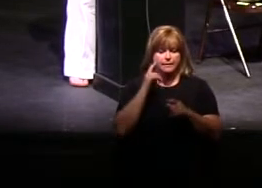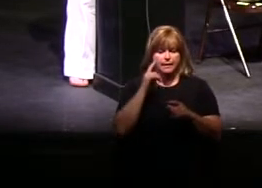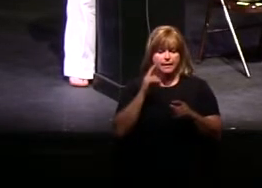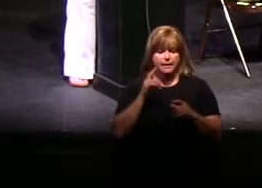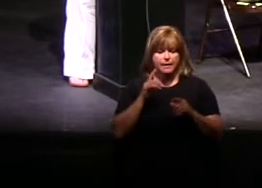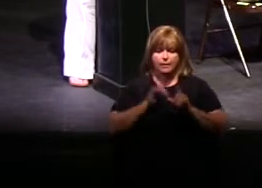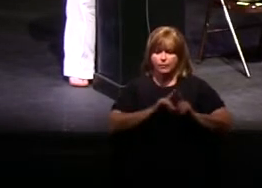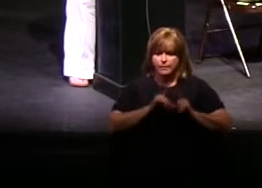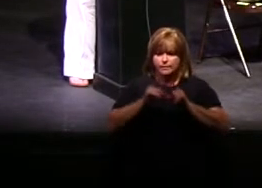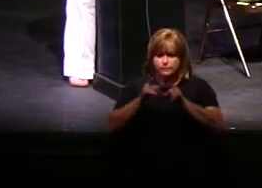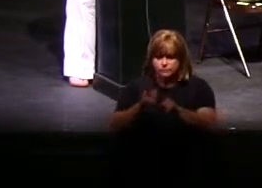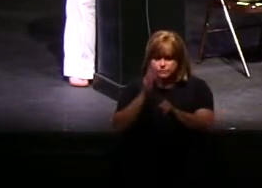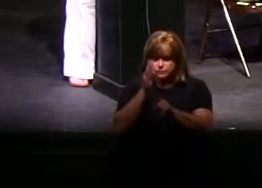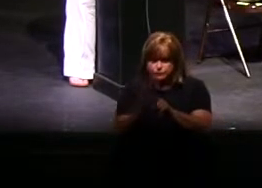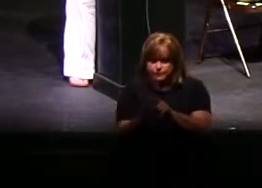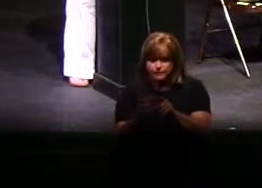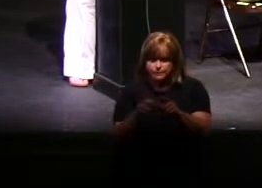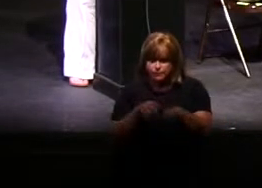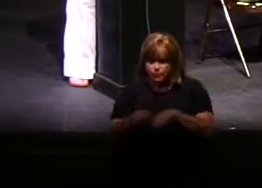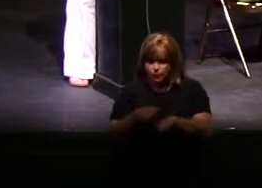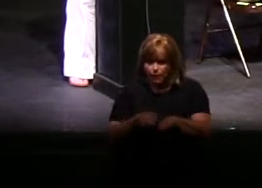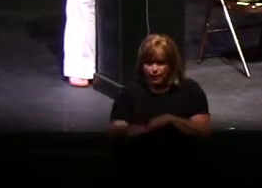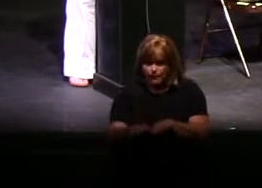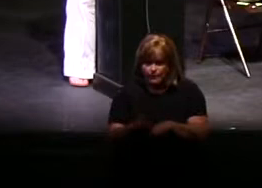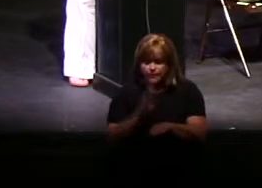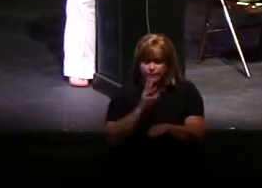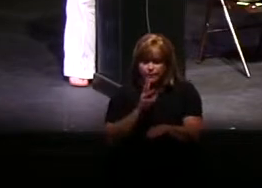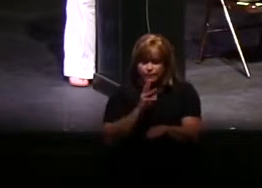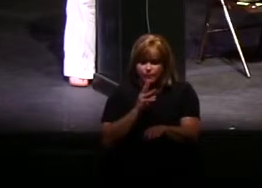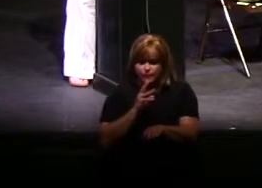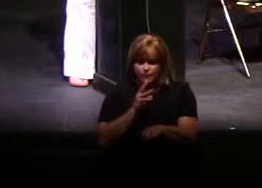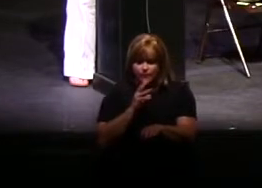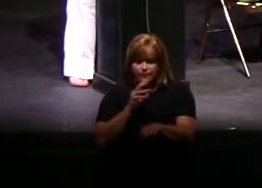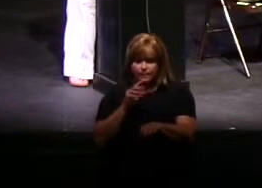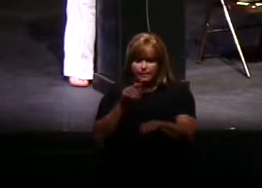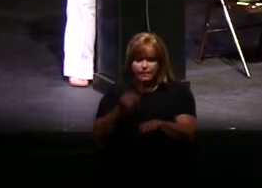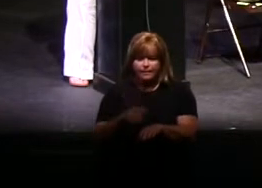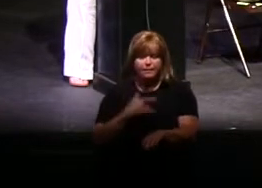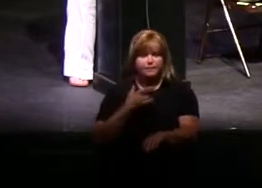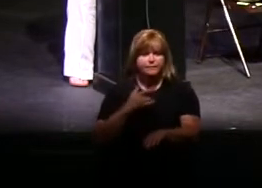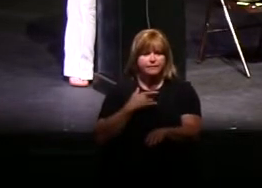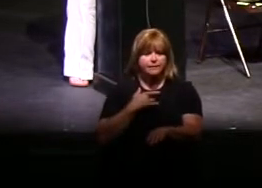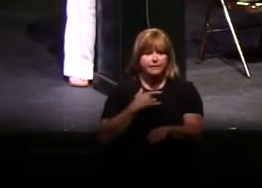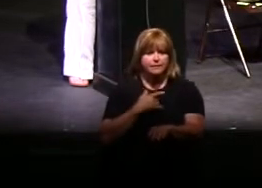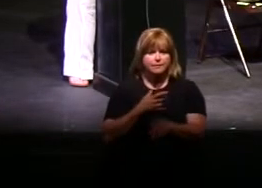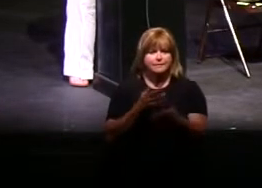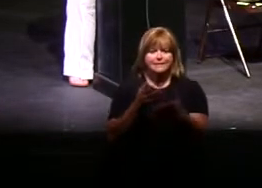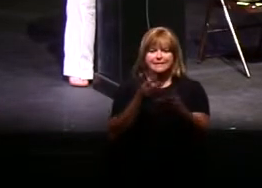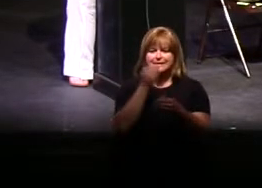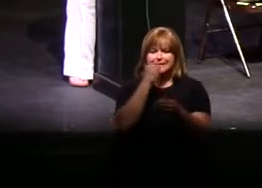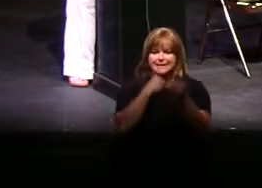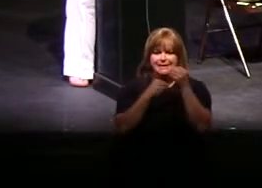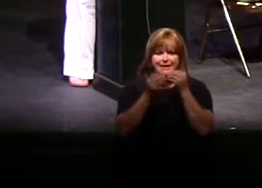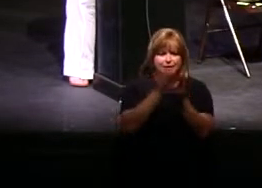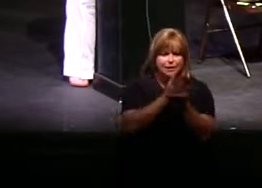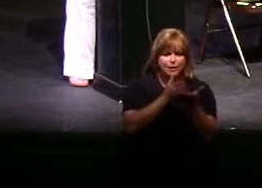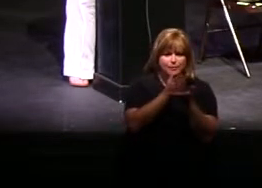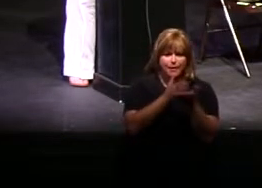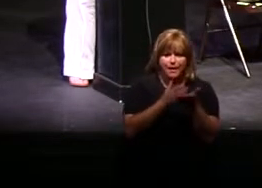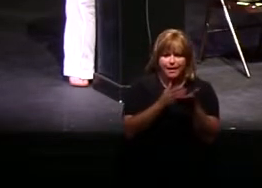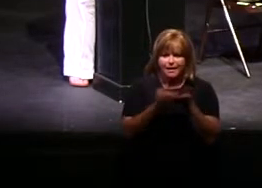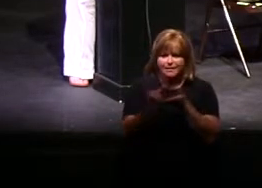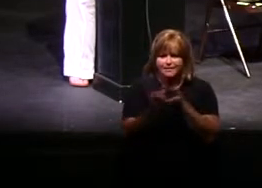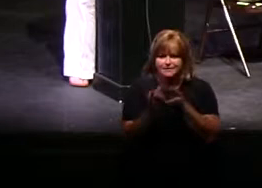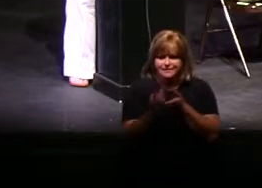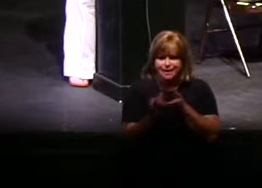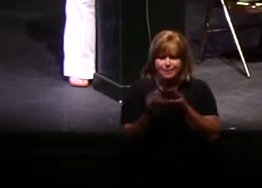for the water and waded in. It was like eating pie after a long fast. I was faint with